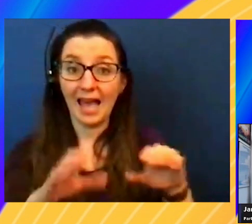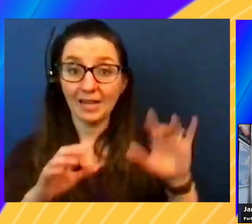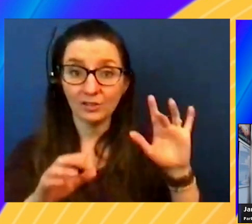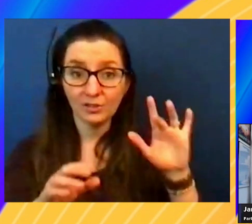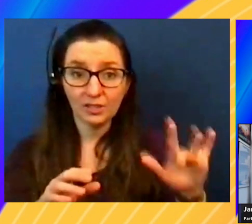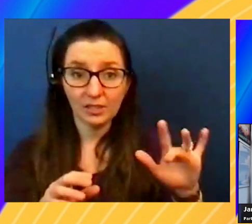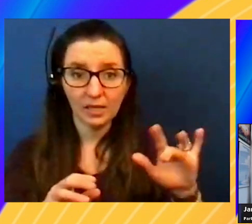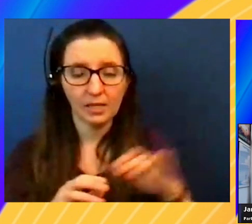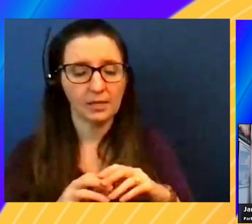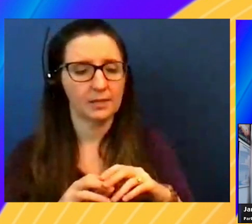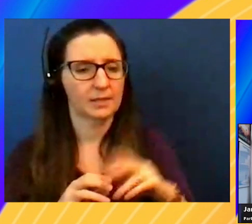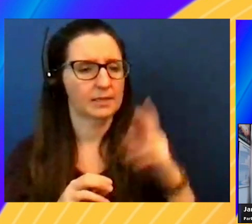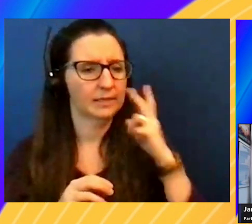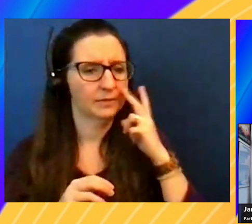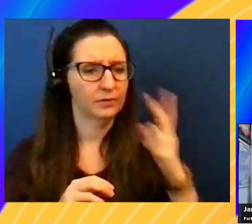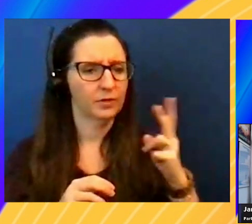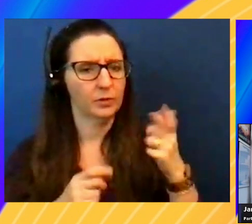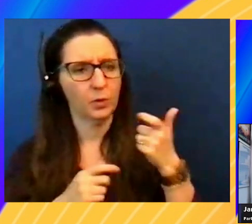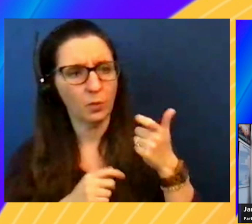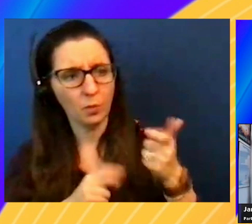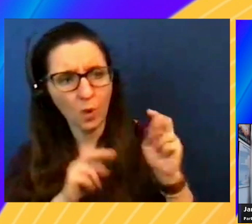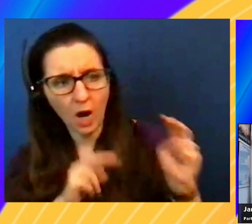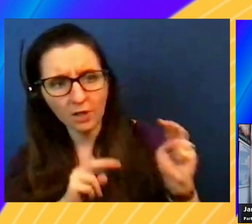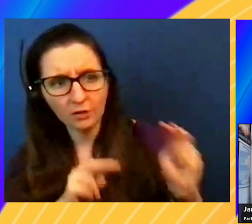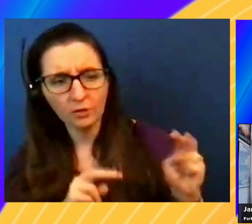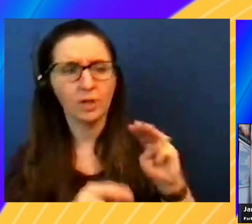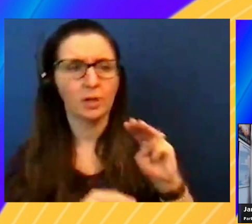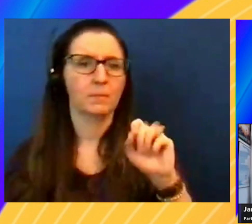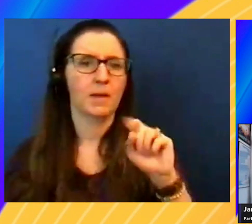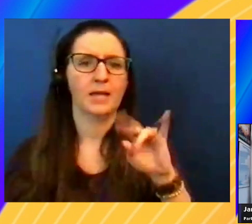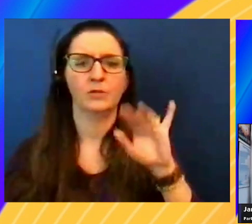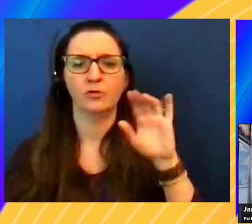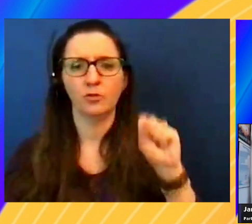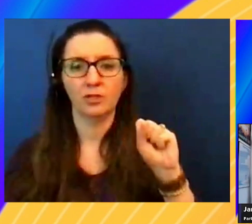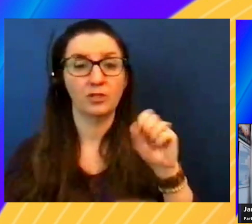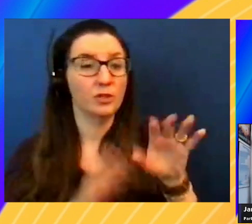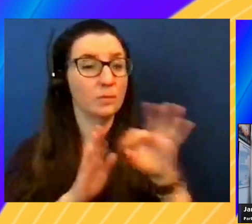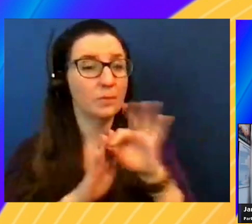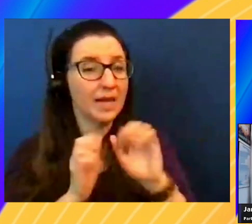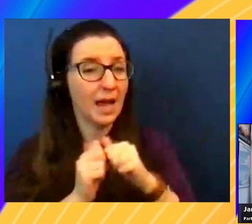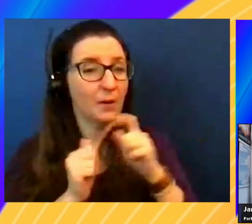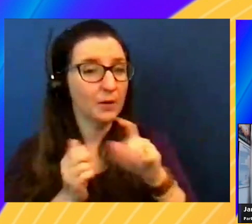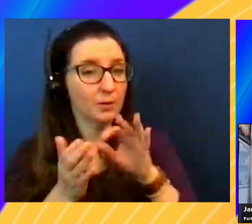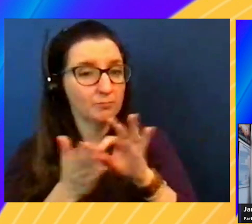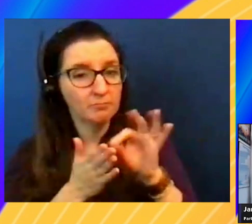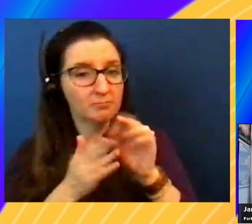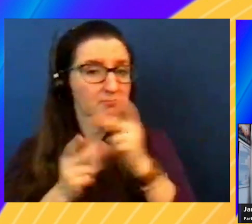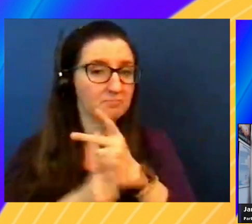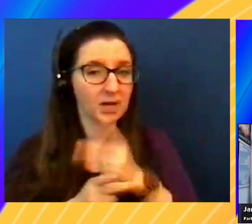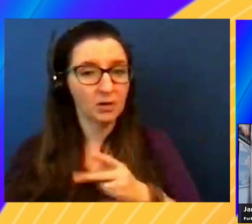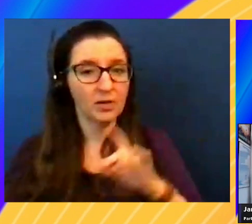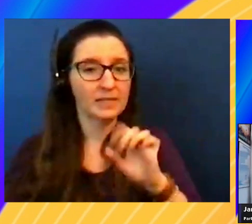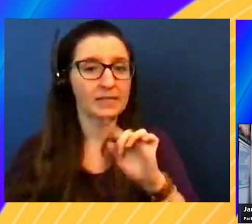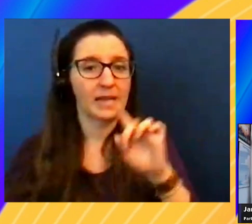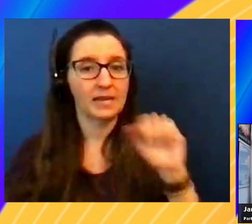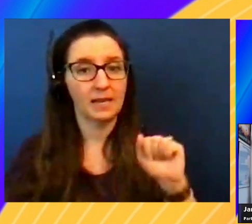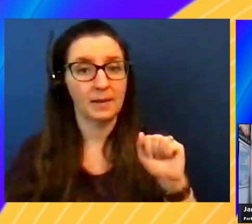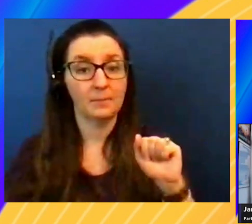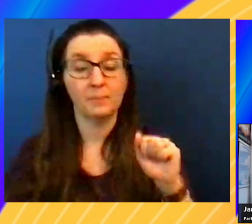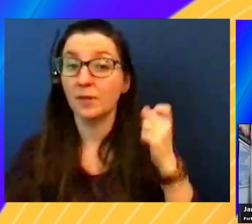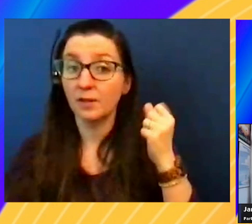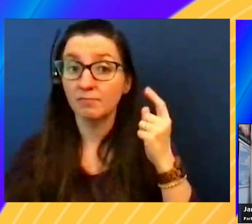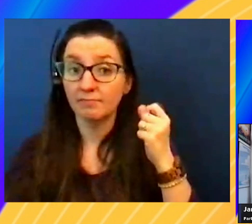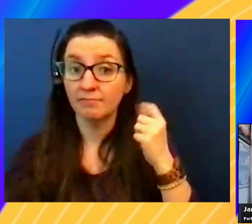metrics, and then you get to choose how you aggregate the data. Again, this is by contributors. So those keys that we